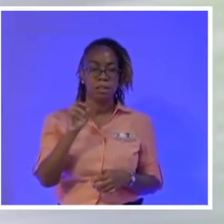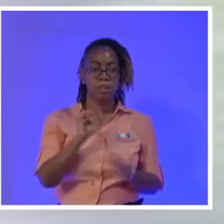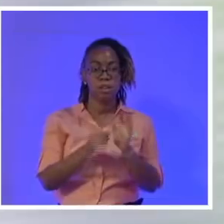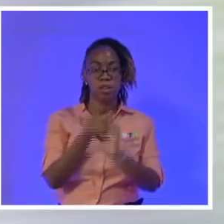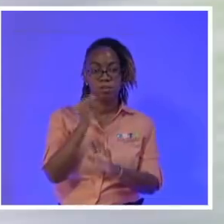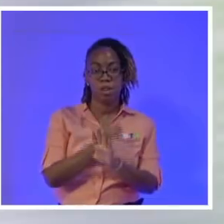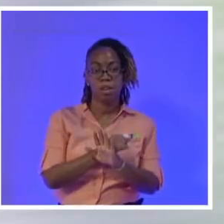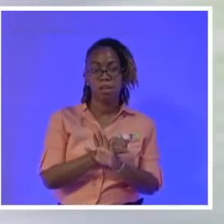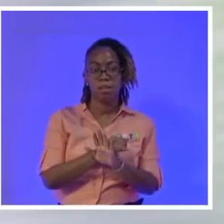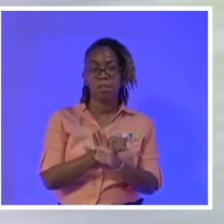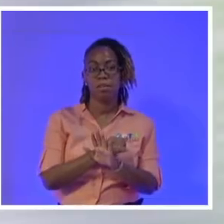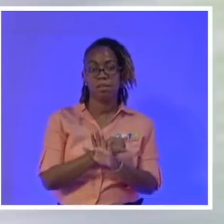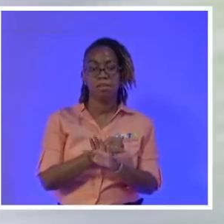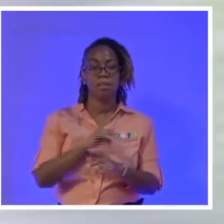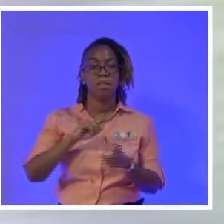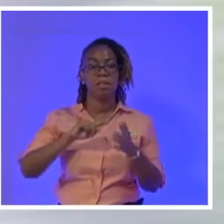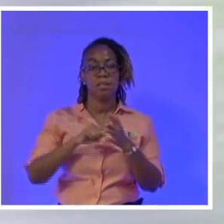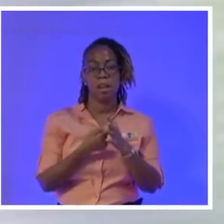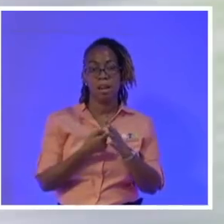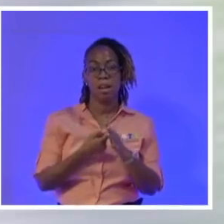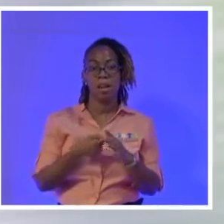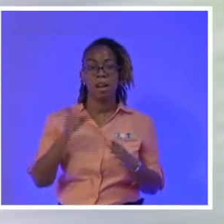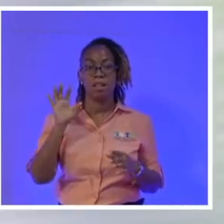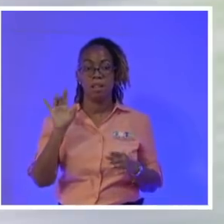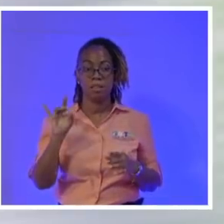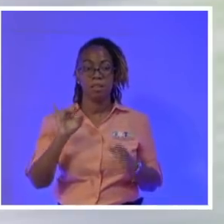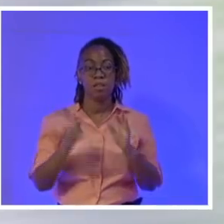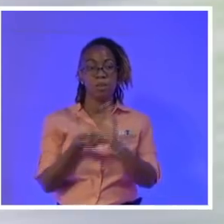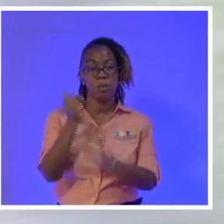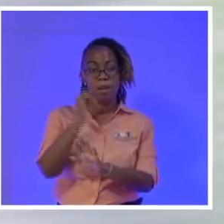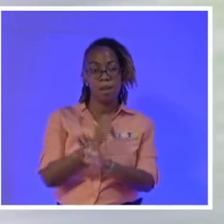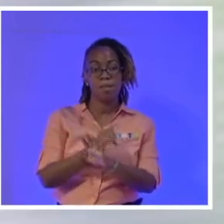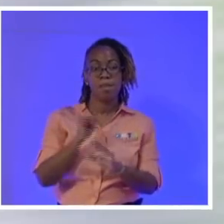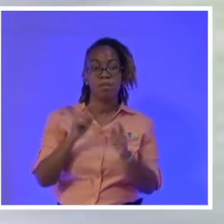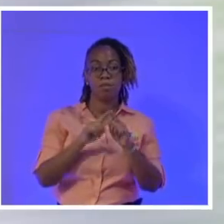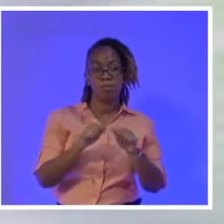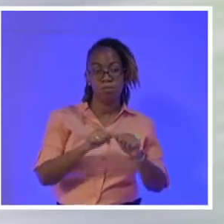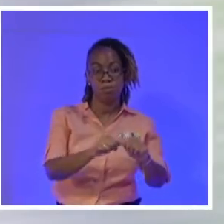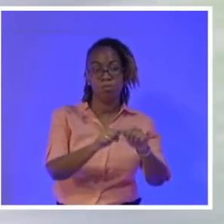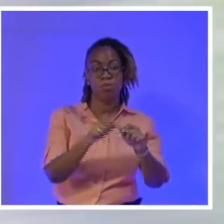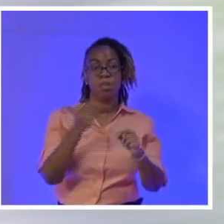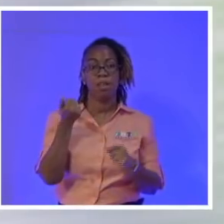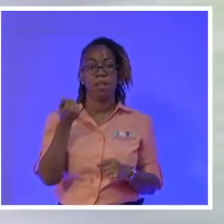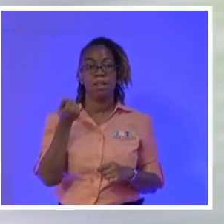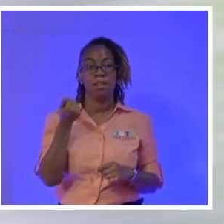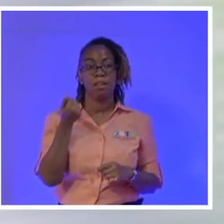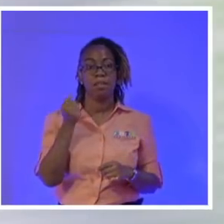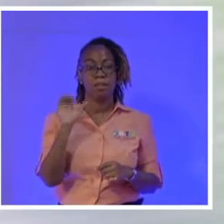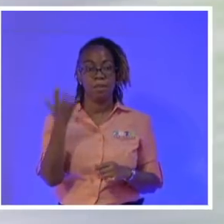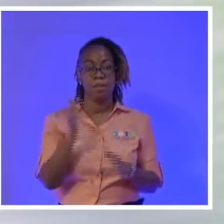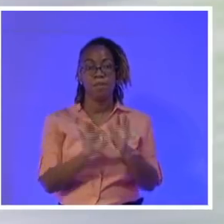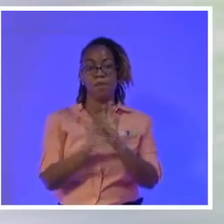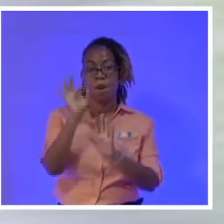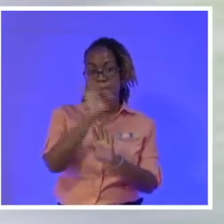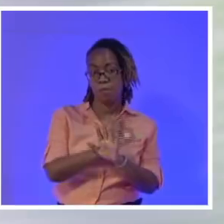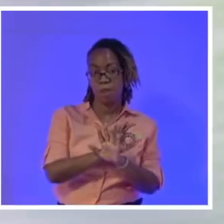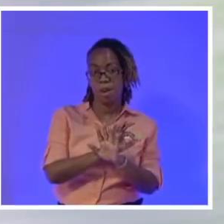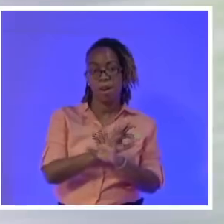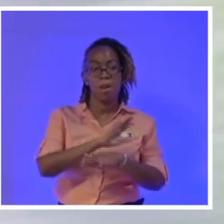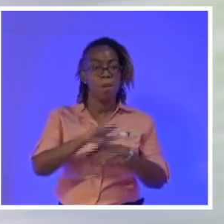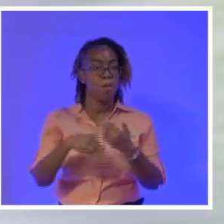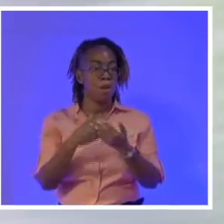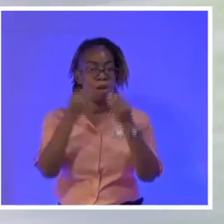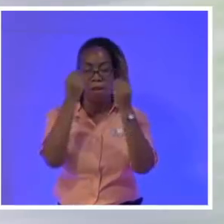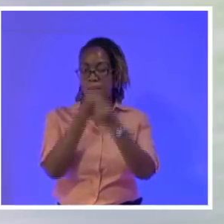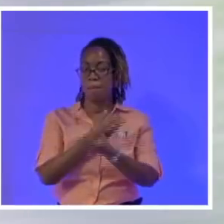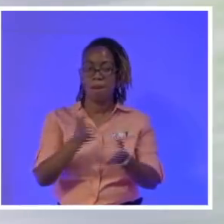schedule started on the 8th of January and will run until the 5th of February. All of this information has been